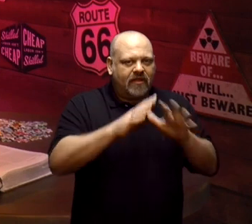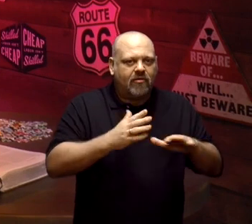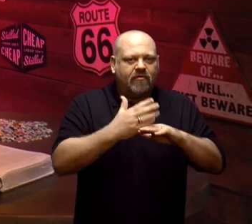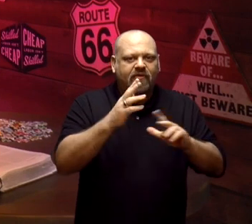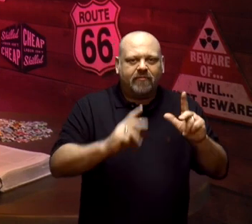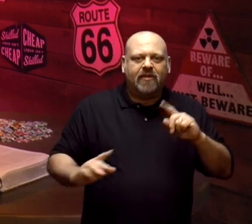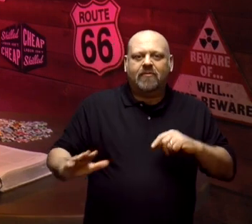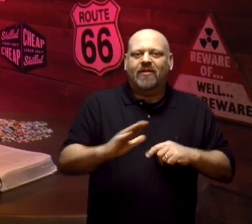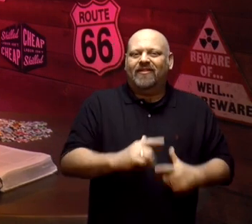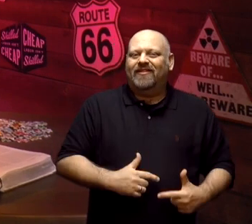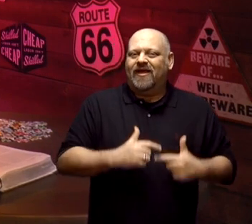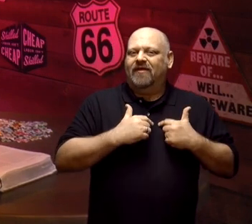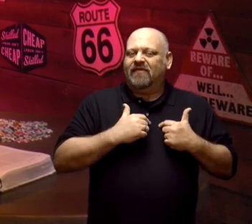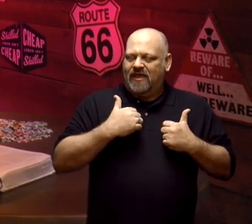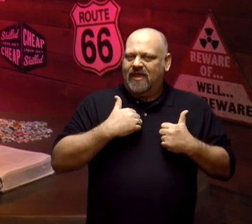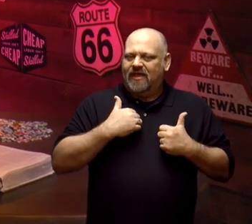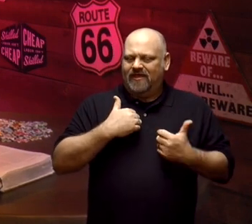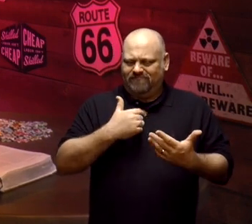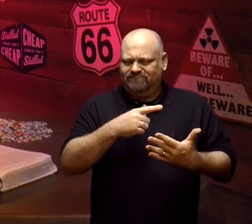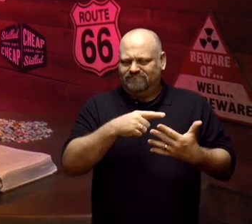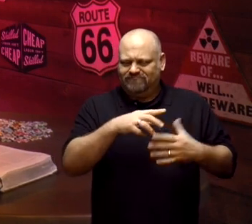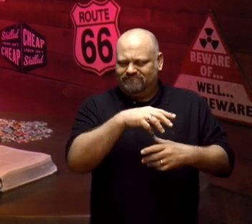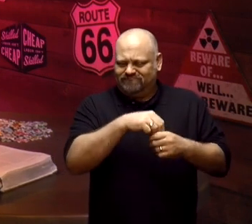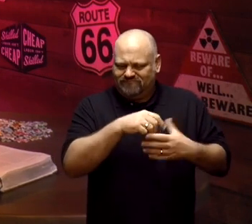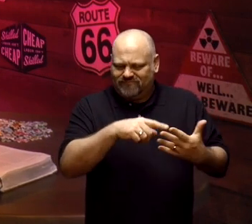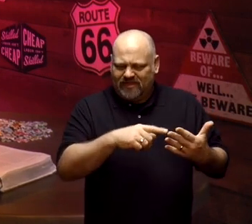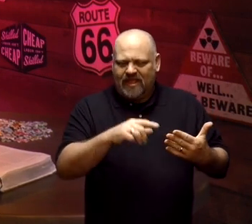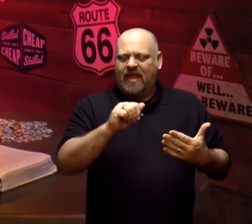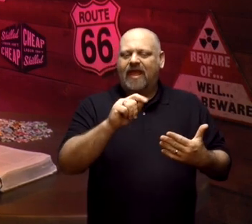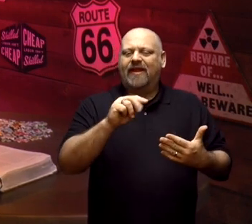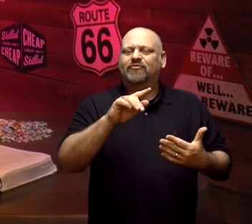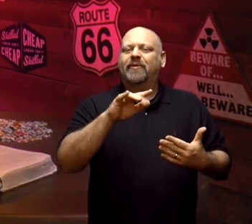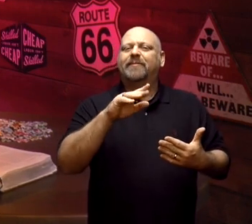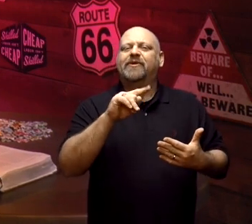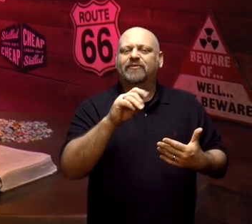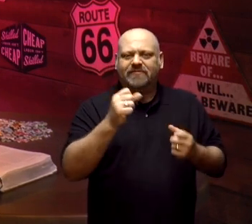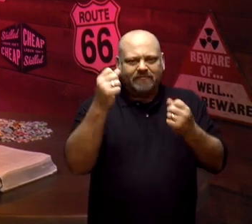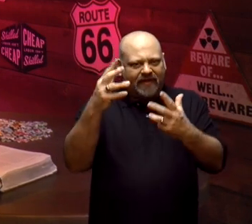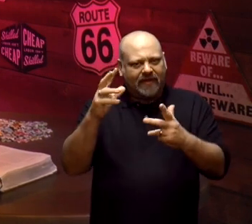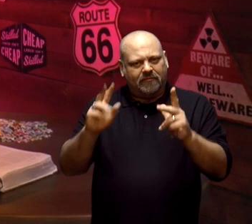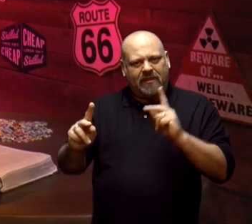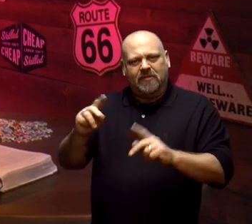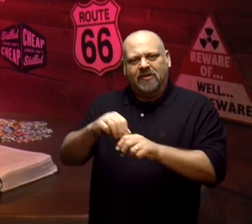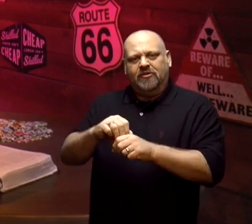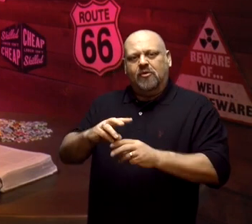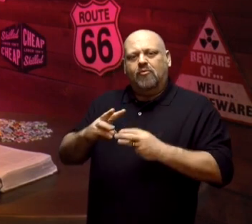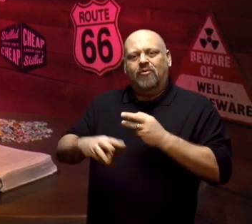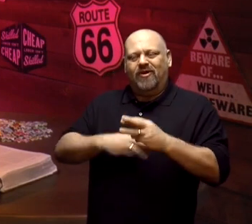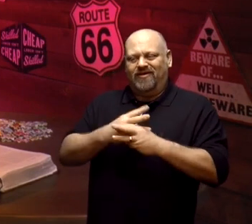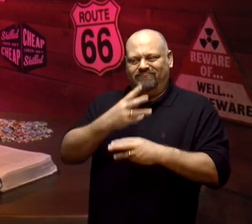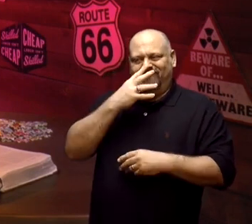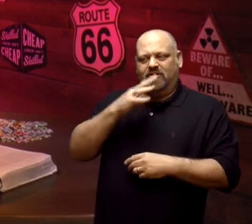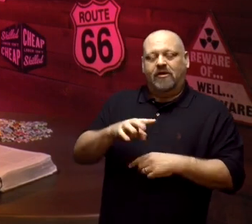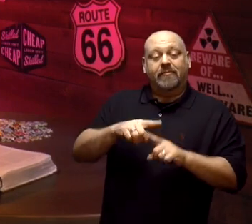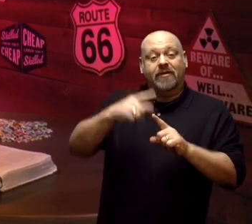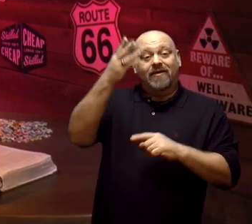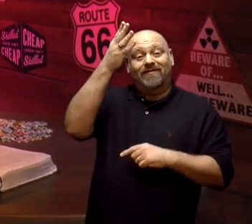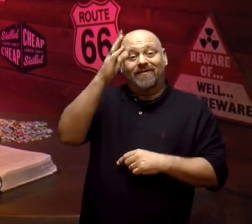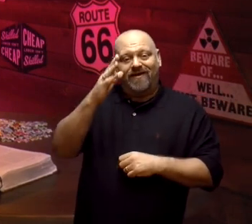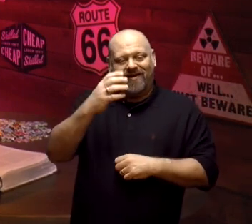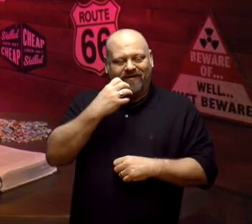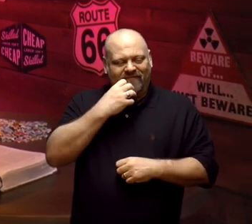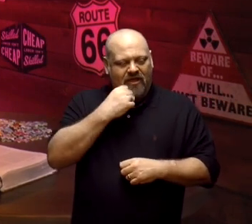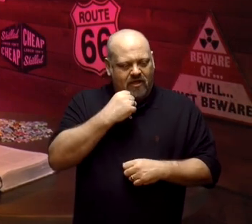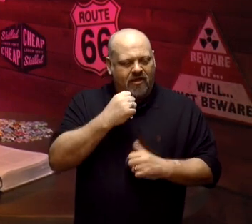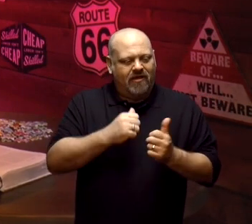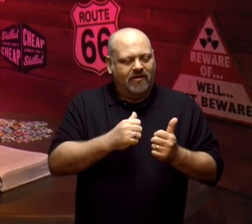certain attributes that many in the world disregard. But God values those who are often devalued